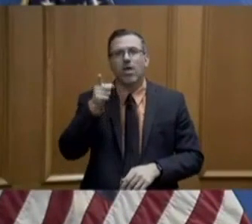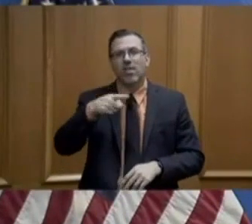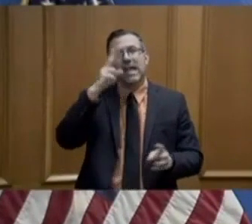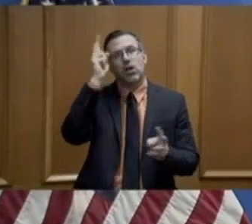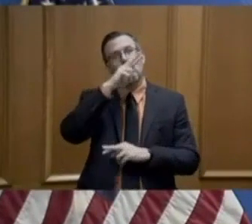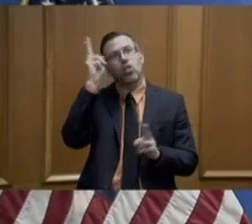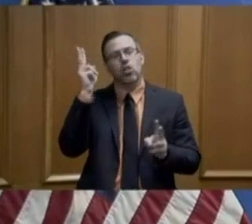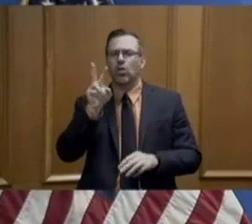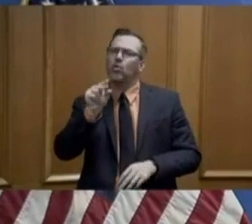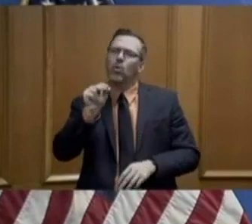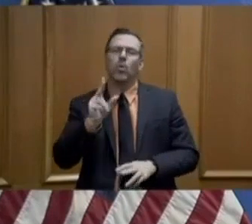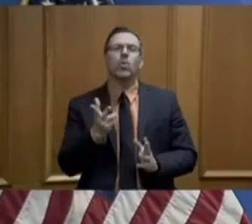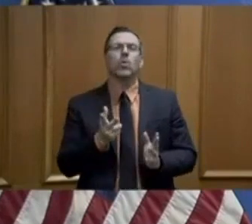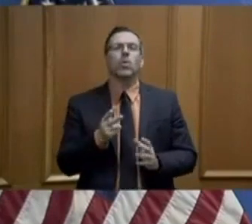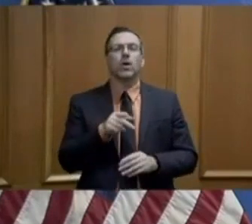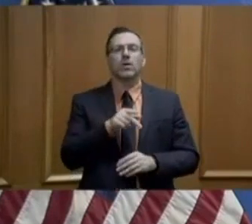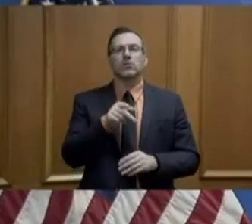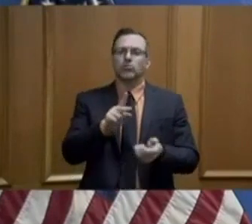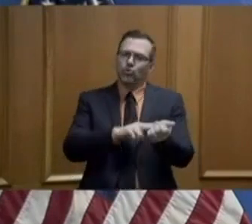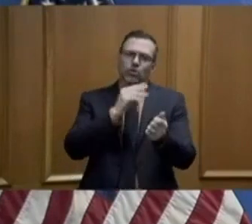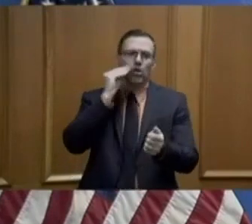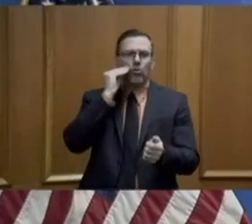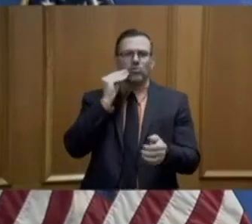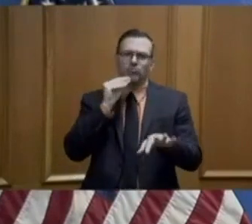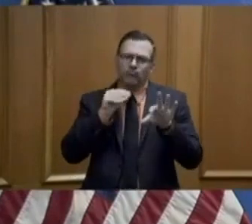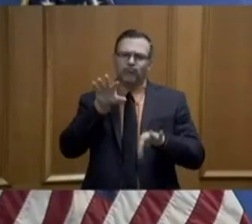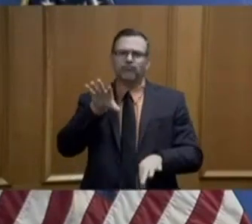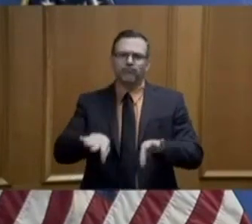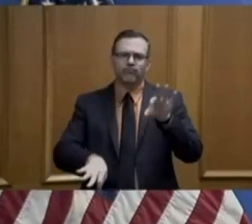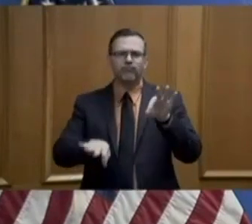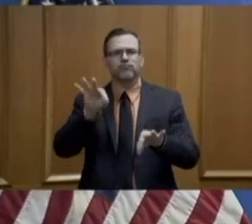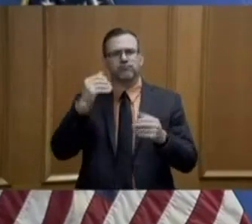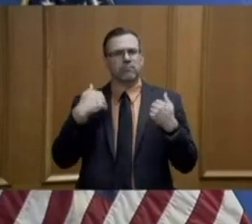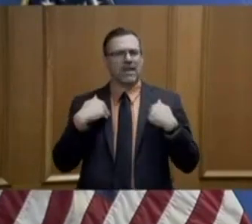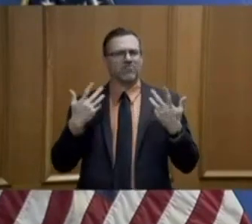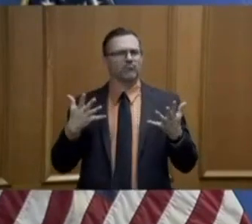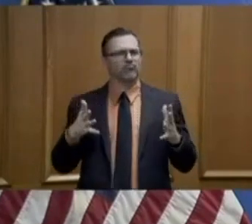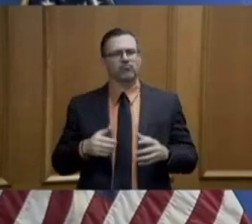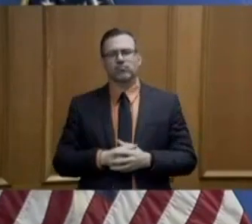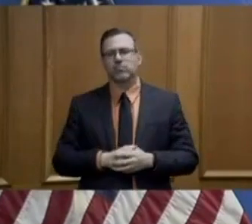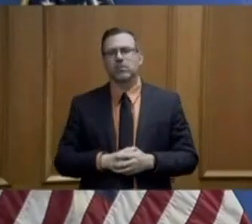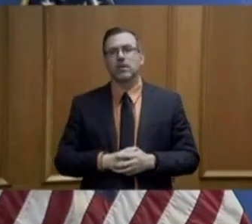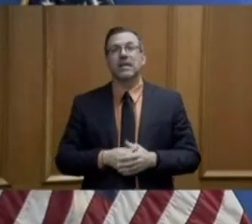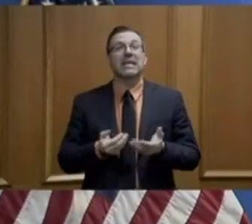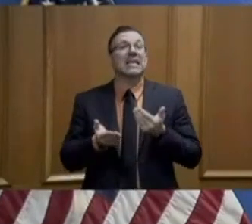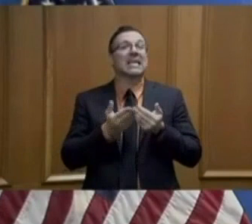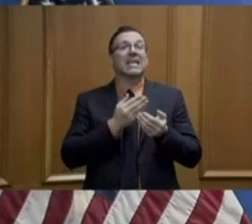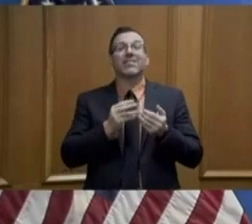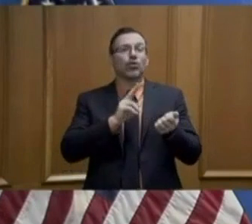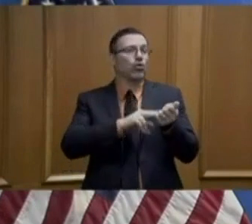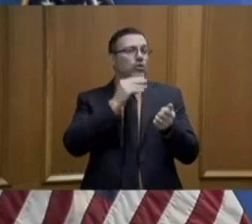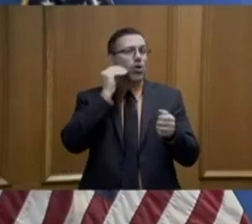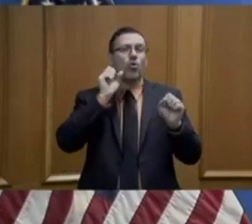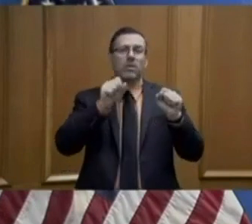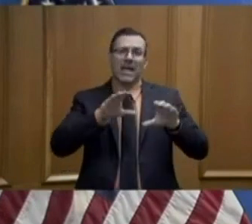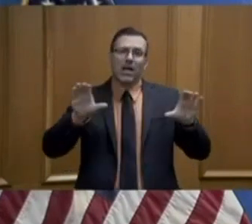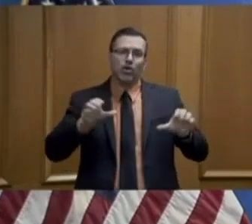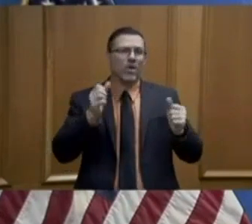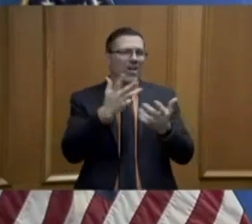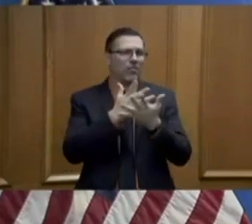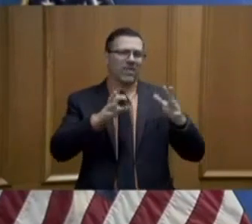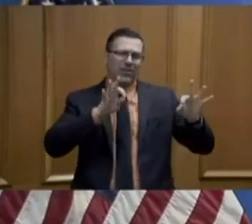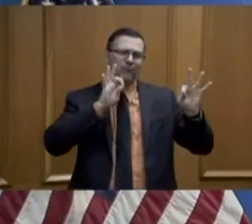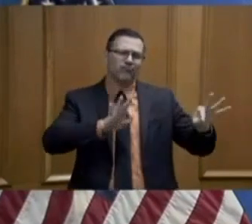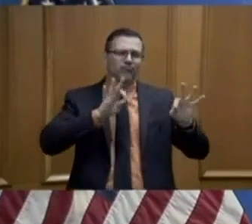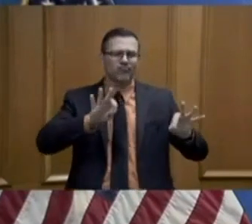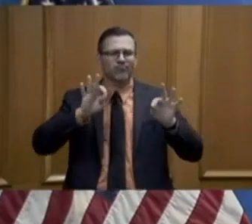just facilities that have had positive cases. As I've said, sometimes even the best laid plans and the best